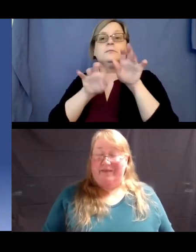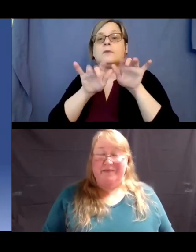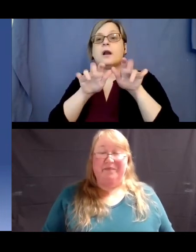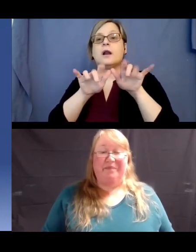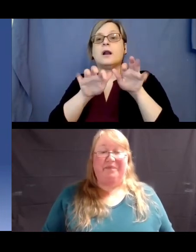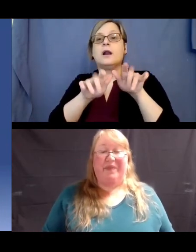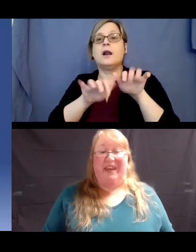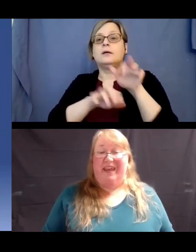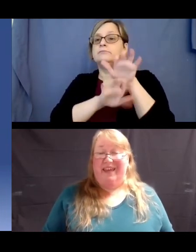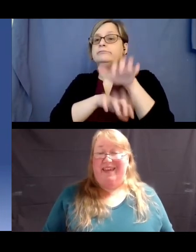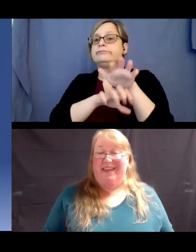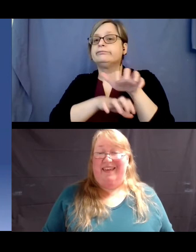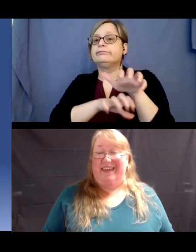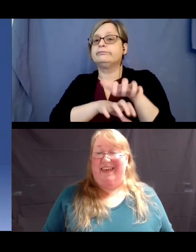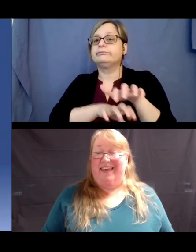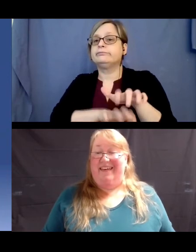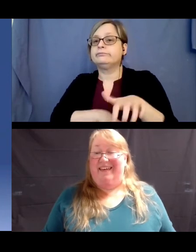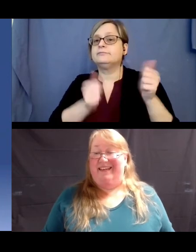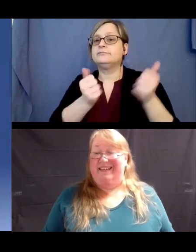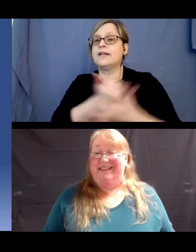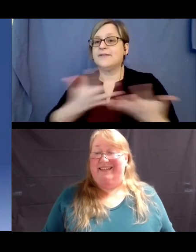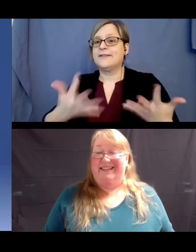saying.